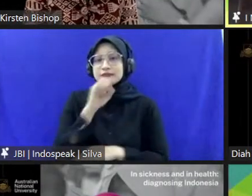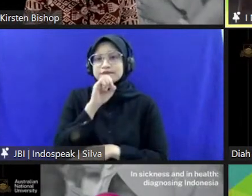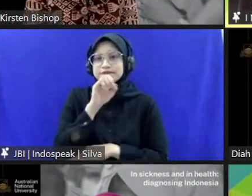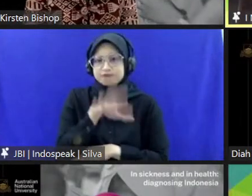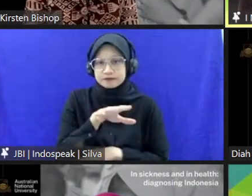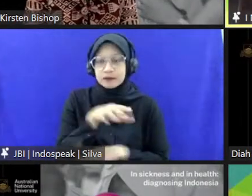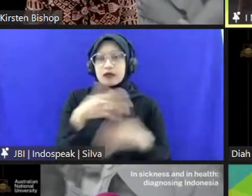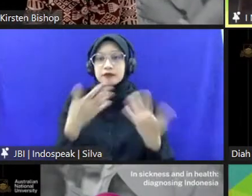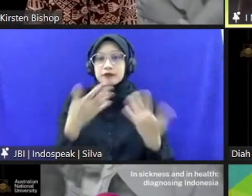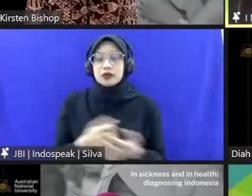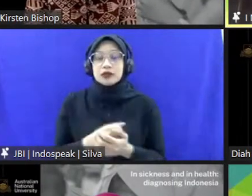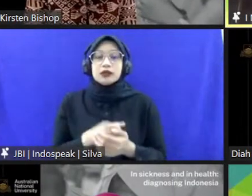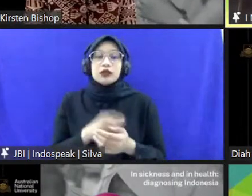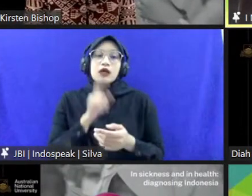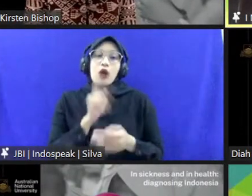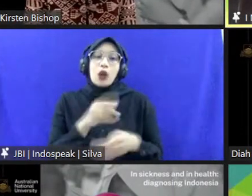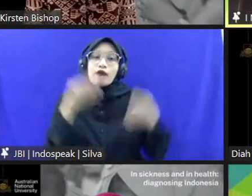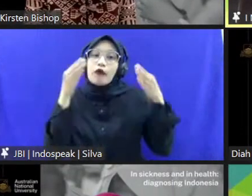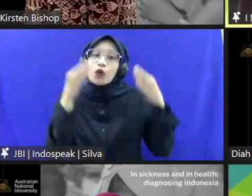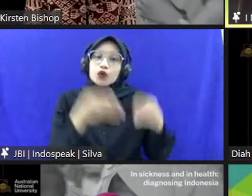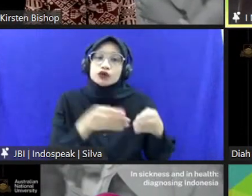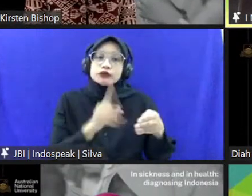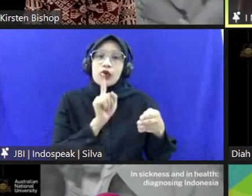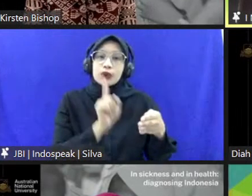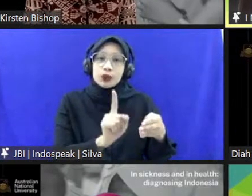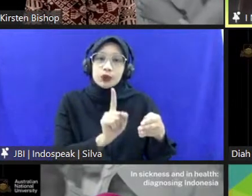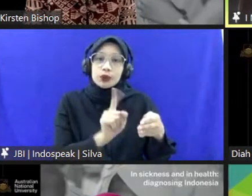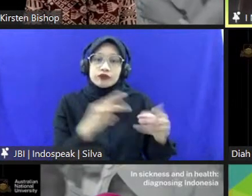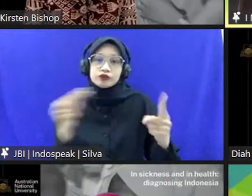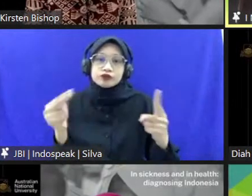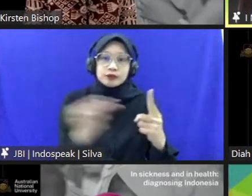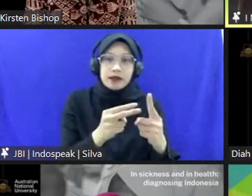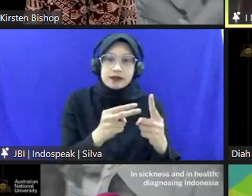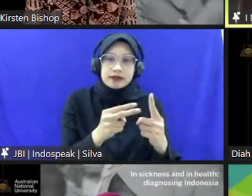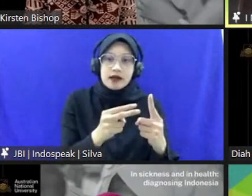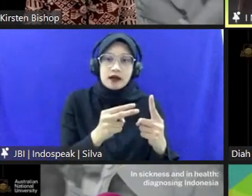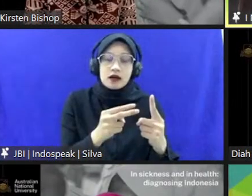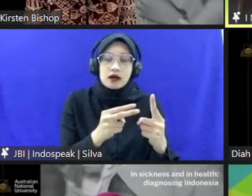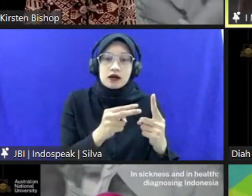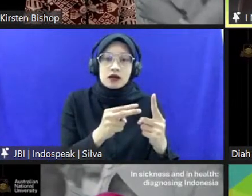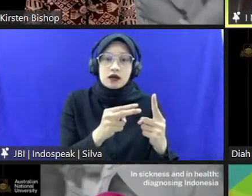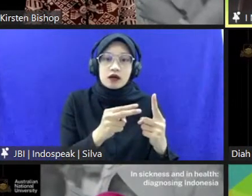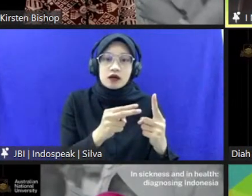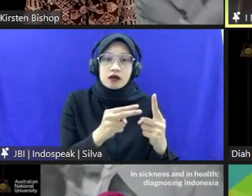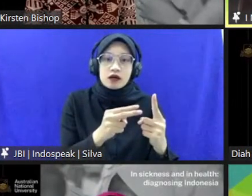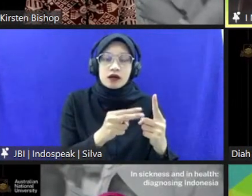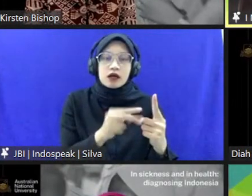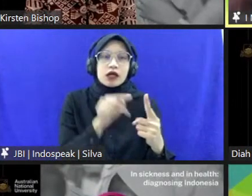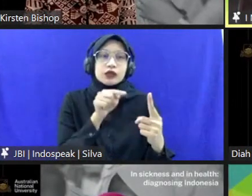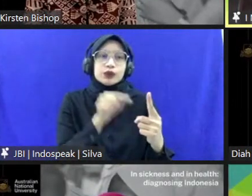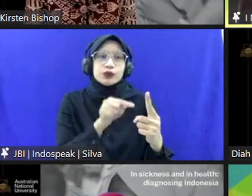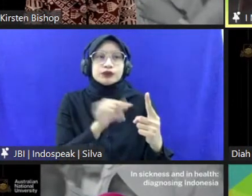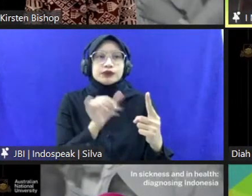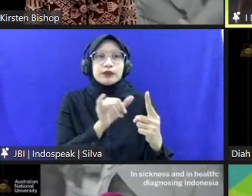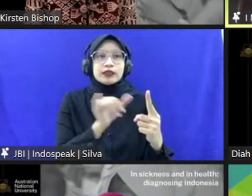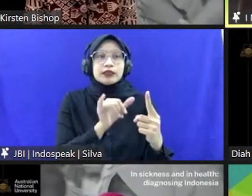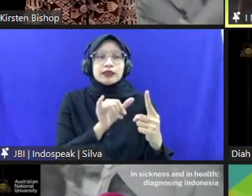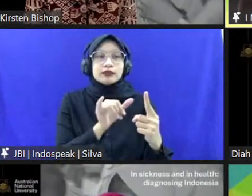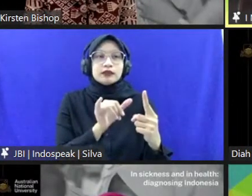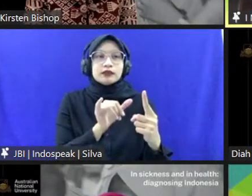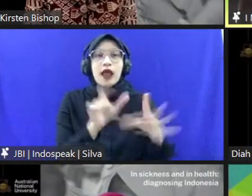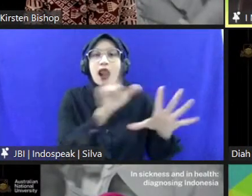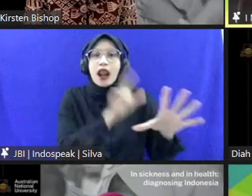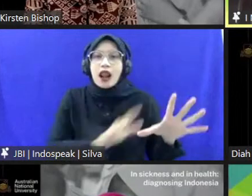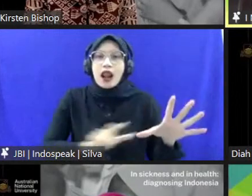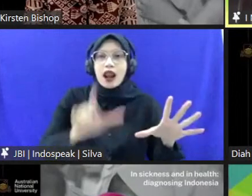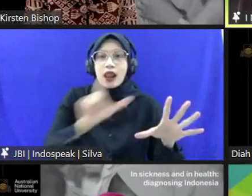aspect alone, it's insufficient because we will end up with fragmented or a partial representation